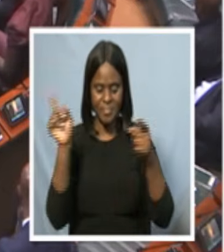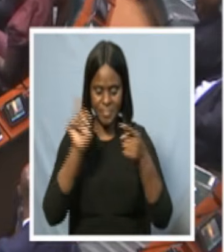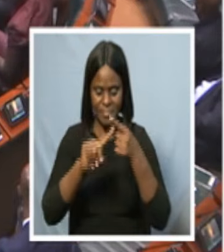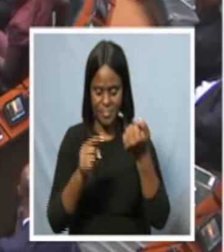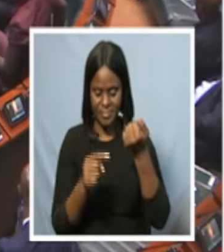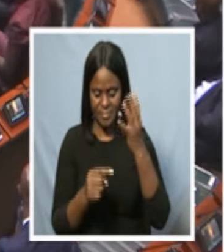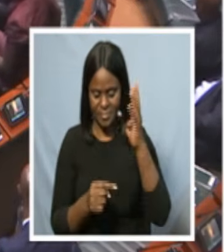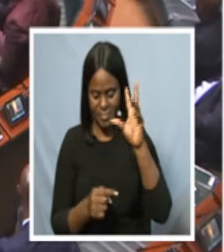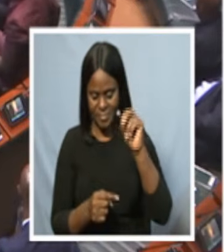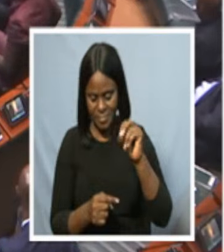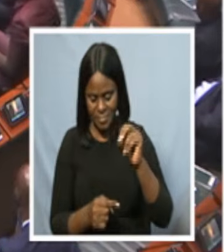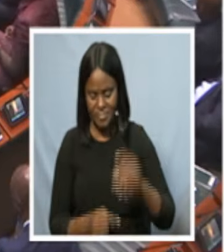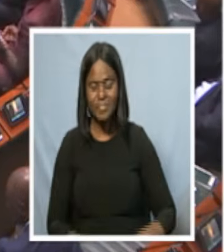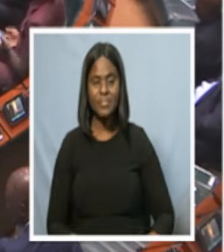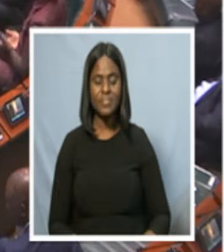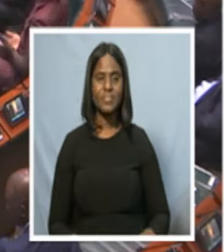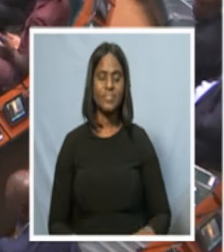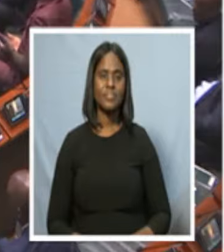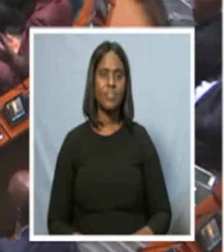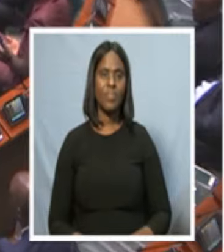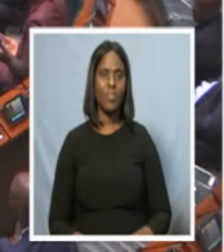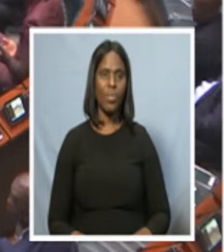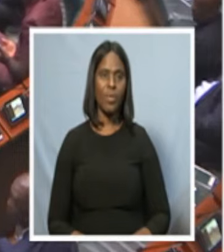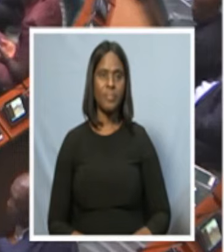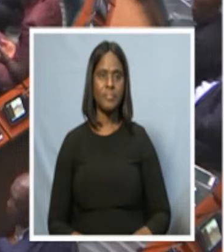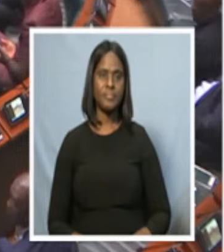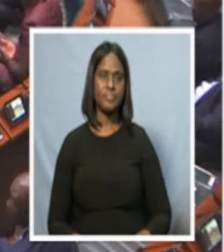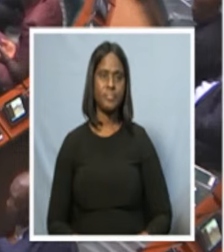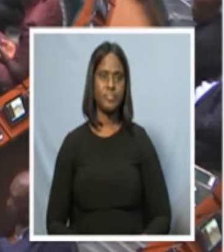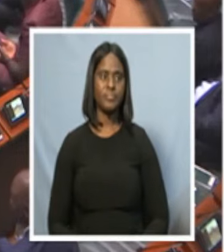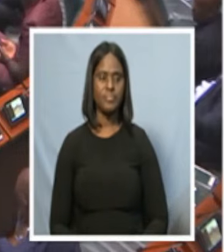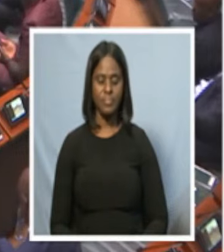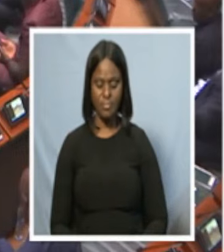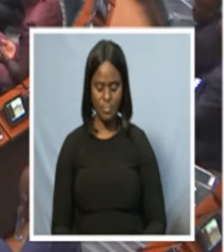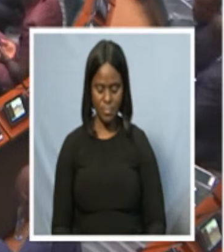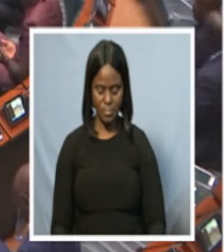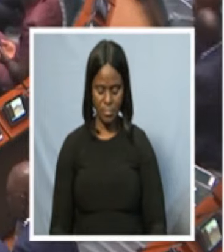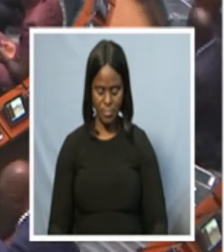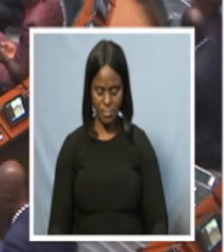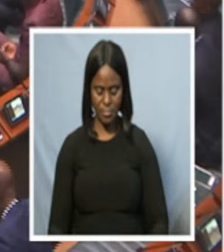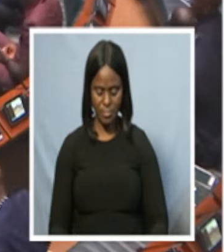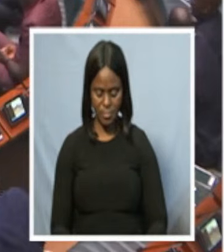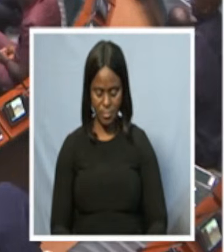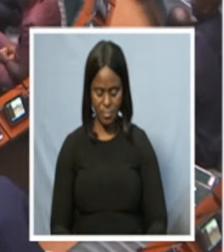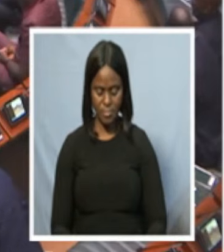until 14:30 hours.